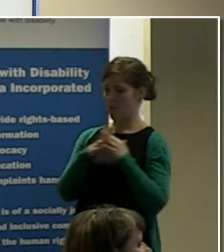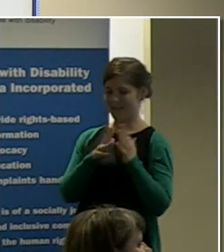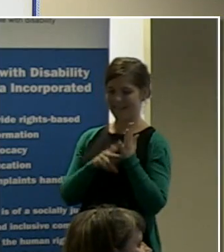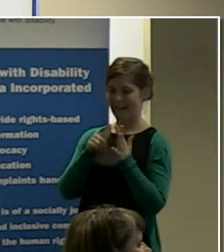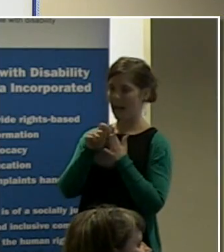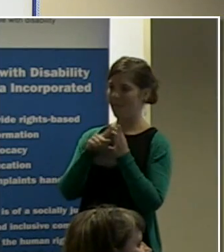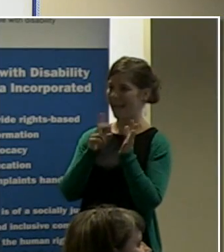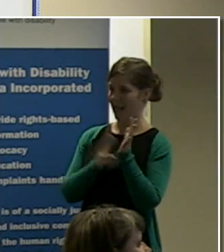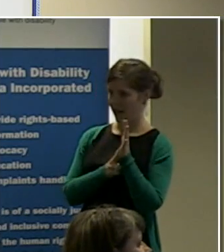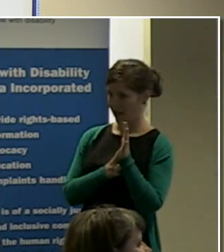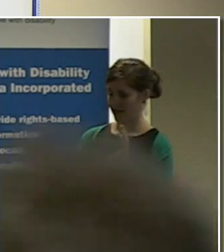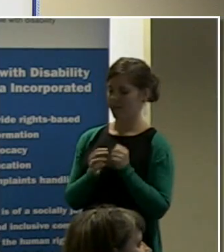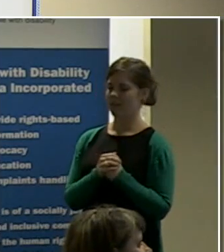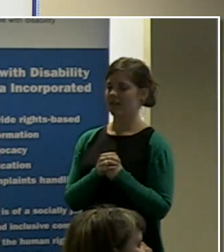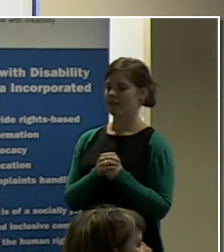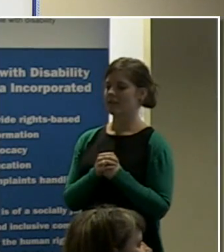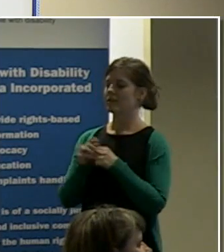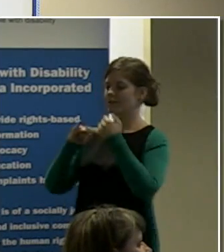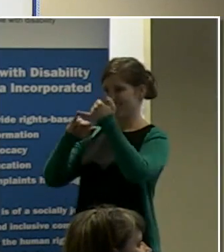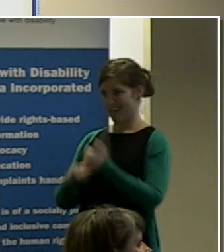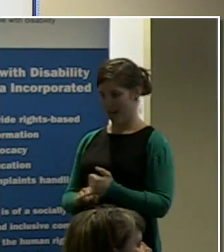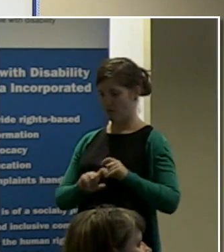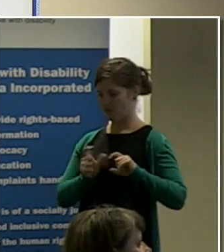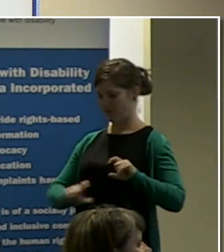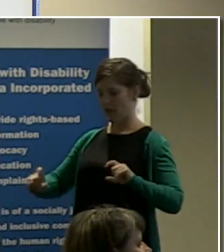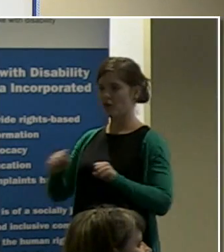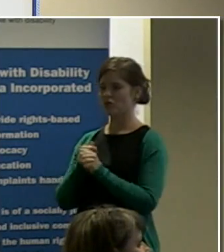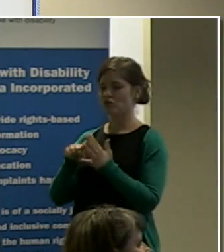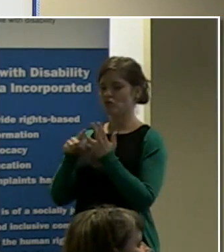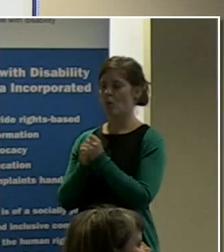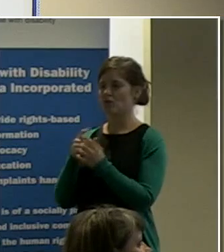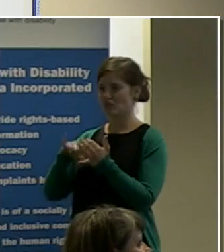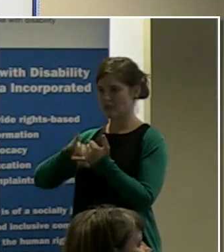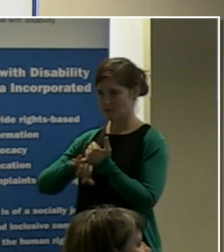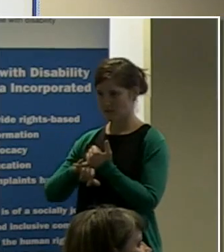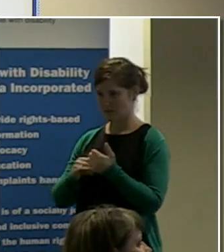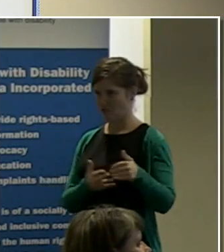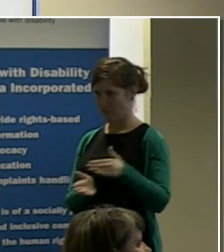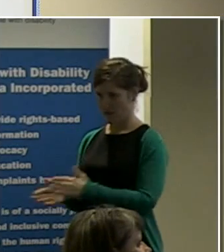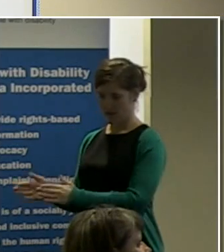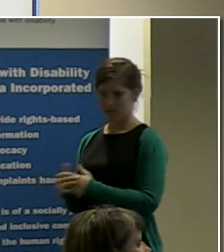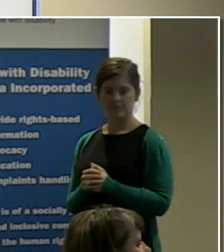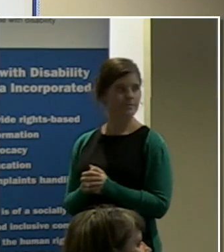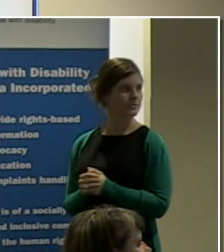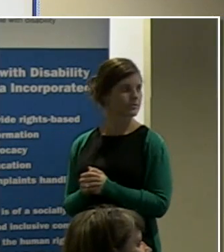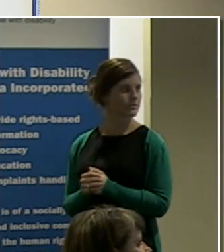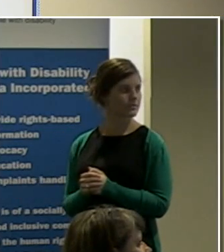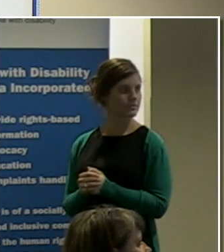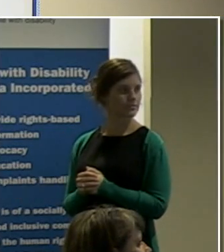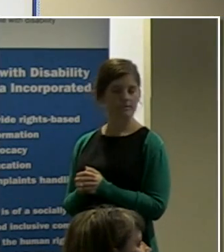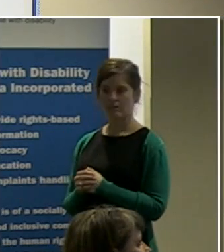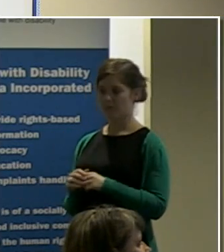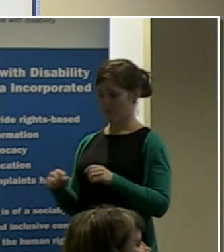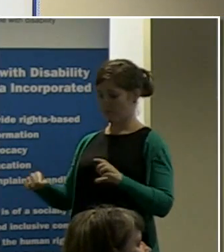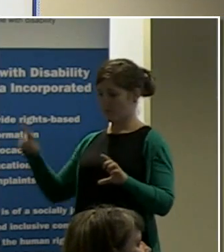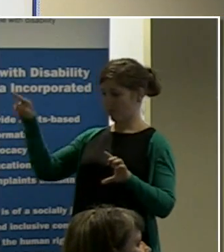The Derribin. And George's River to the south. Kaimai. And in between